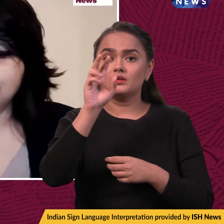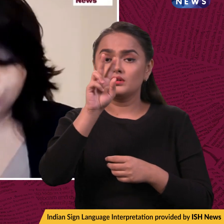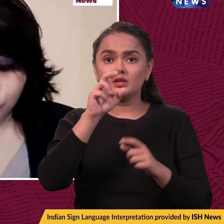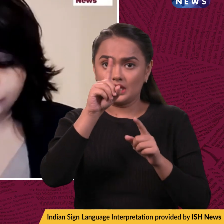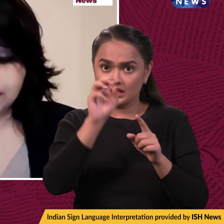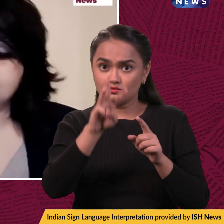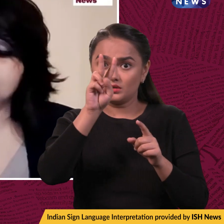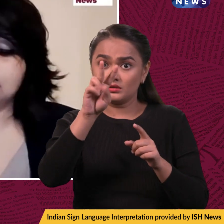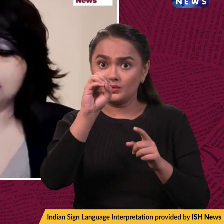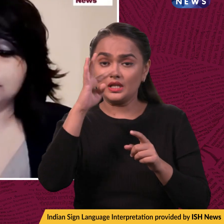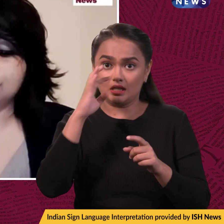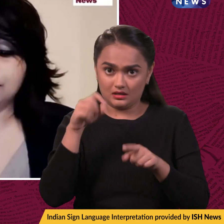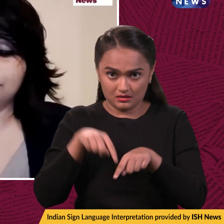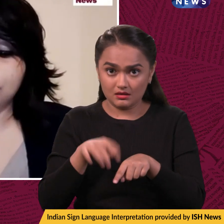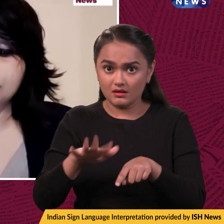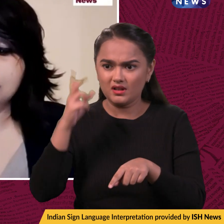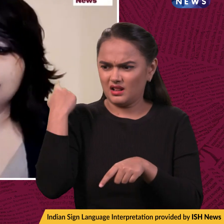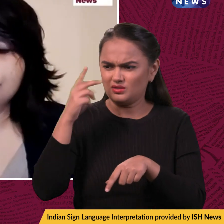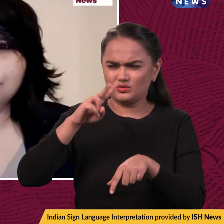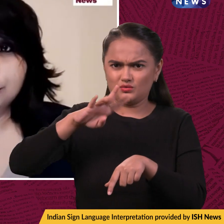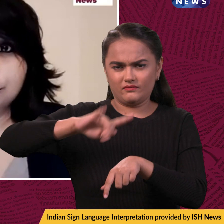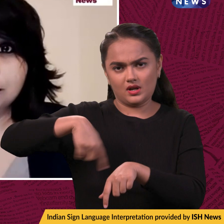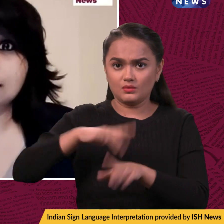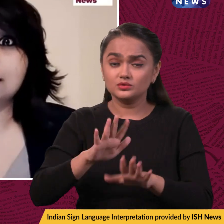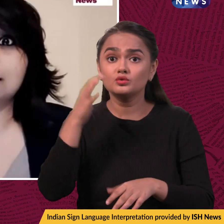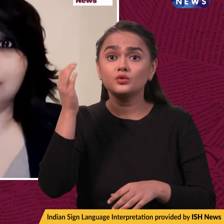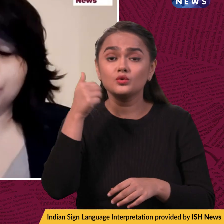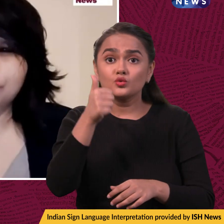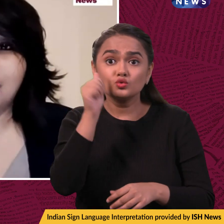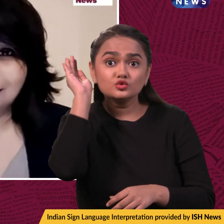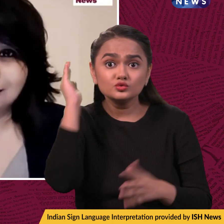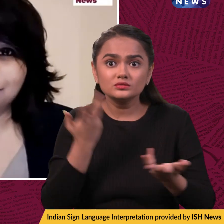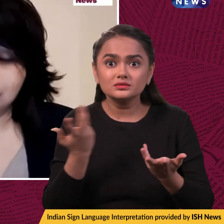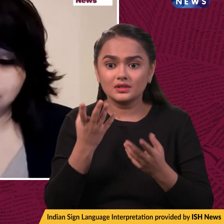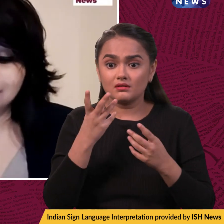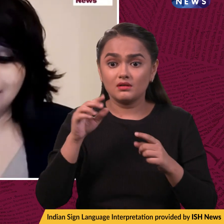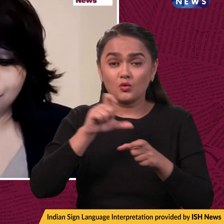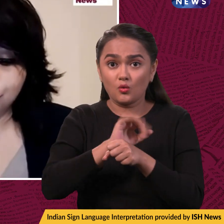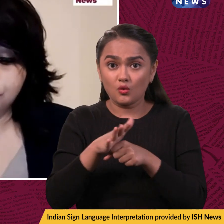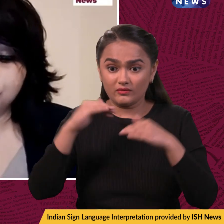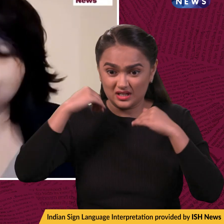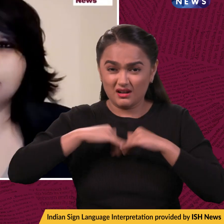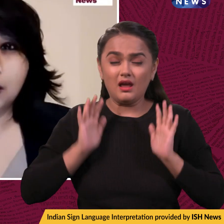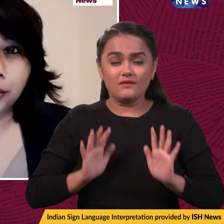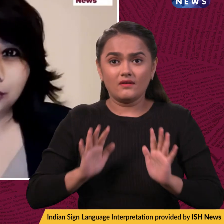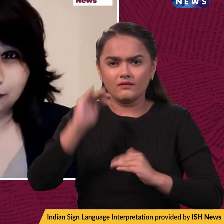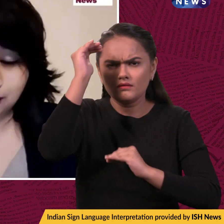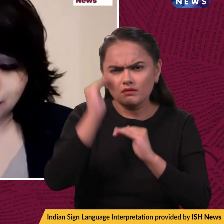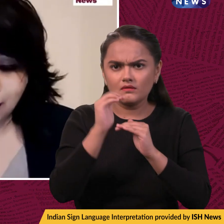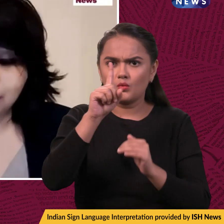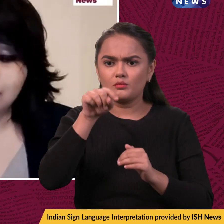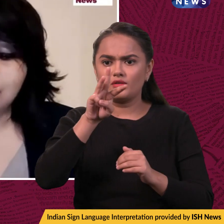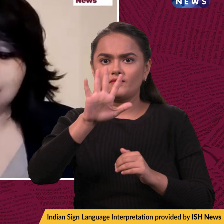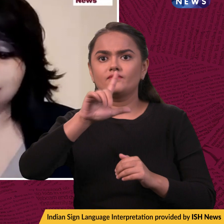10,229 new COVID cases in the last 24 hours. The good news is the number of active cases have dropped to over